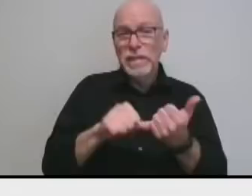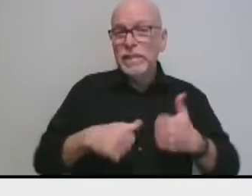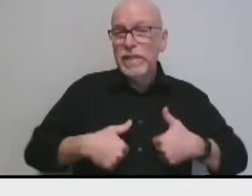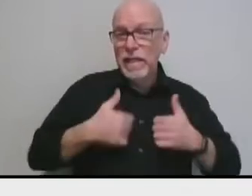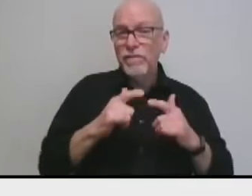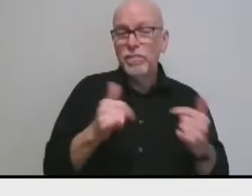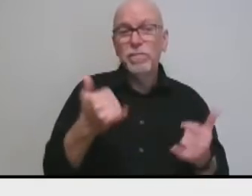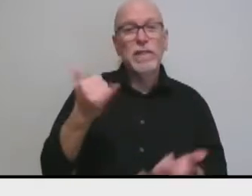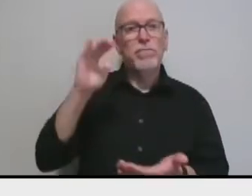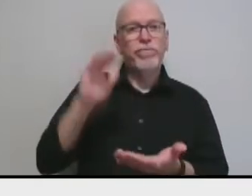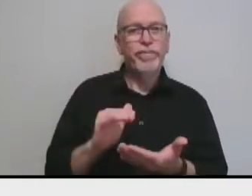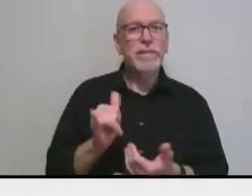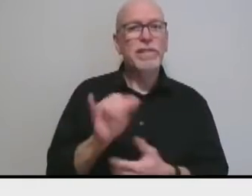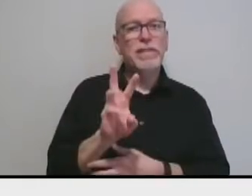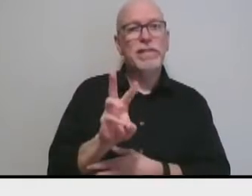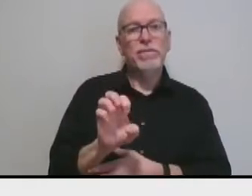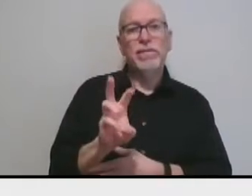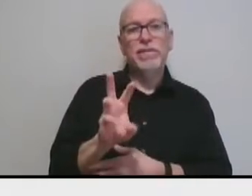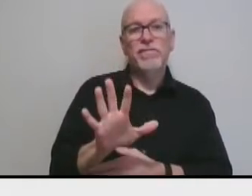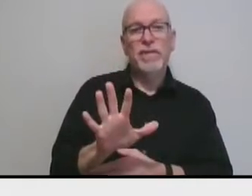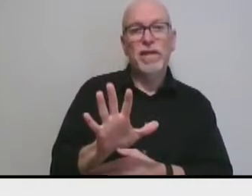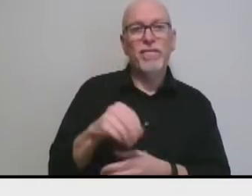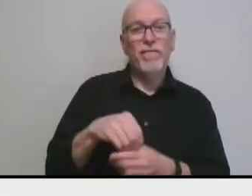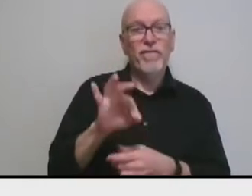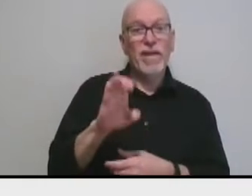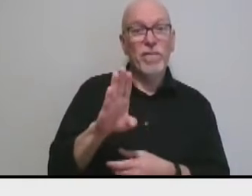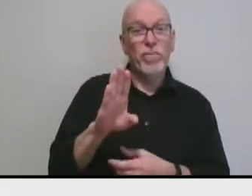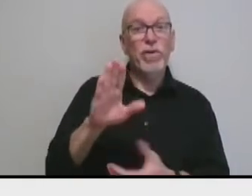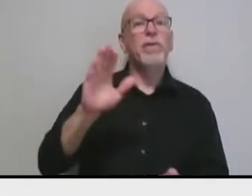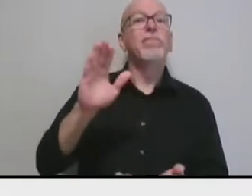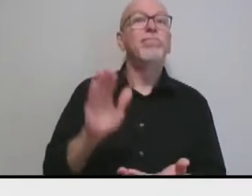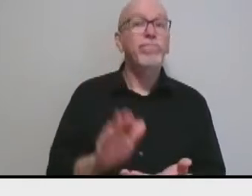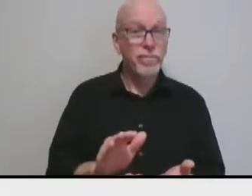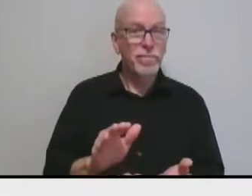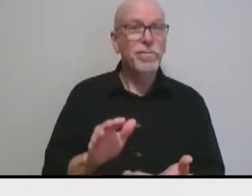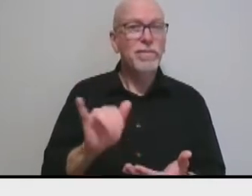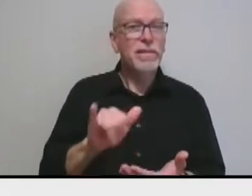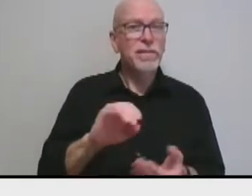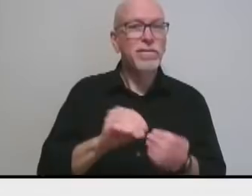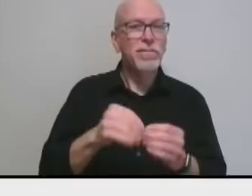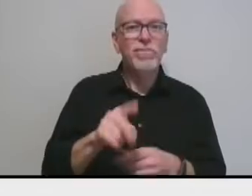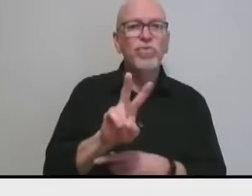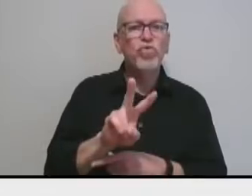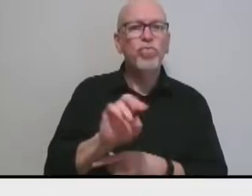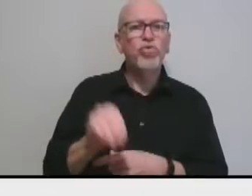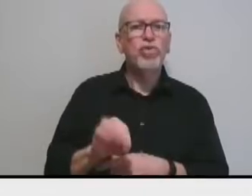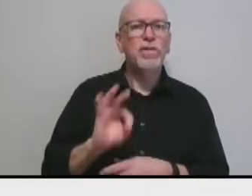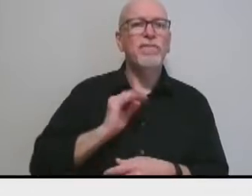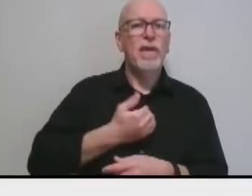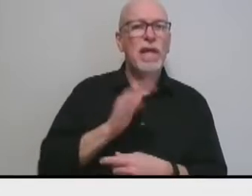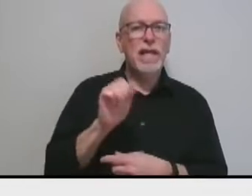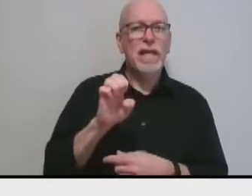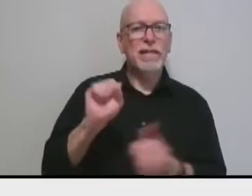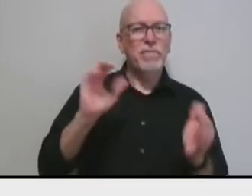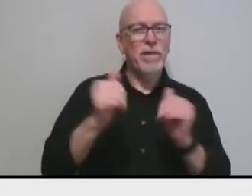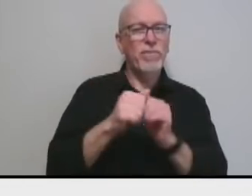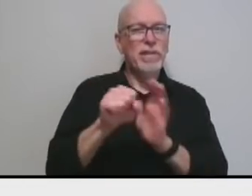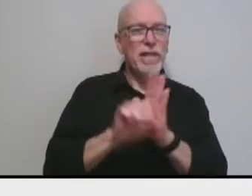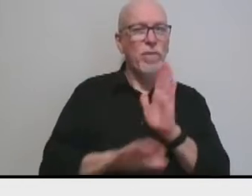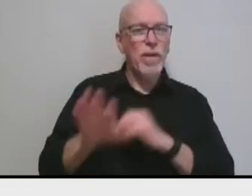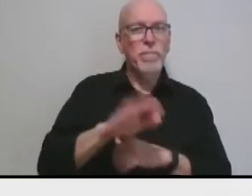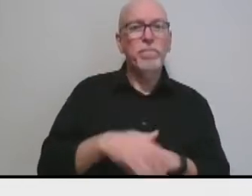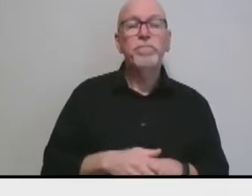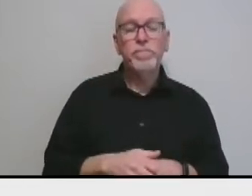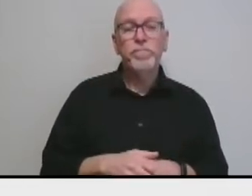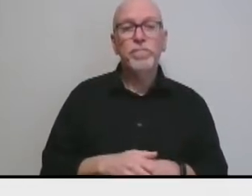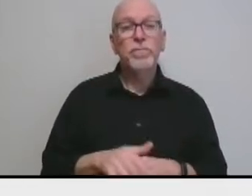to 665 in February, and those cases represented 2% of our cases statewide. Also in